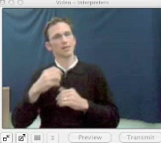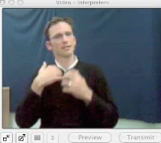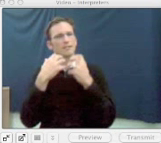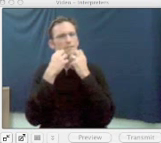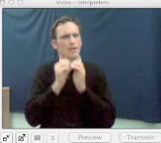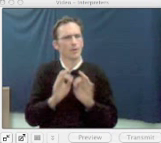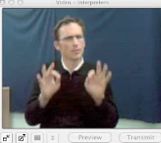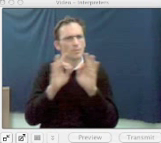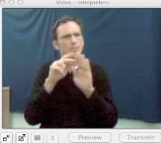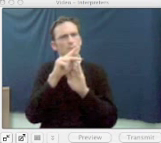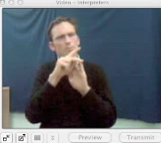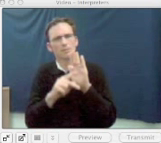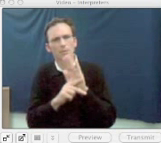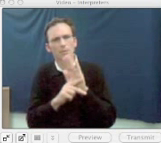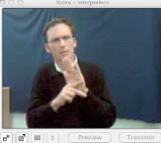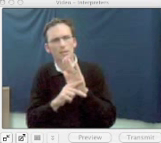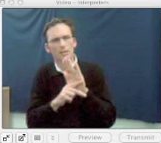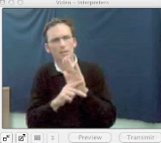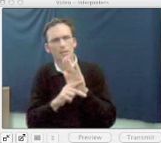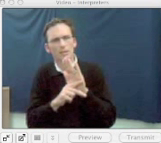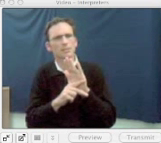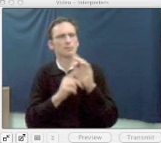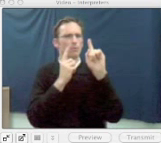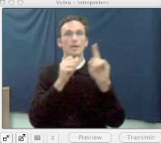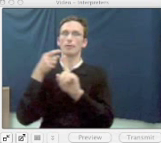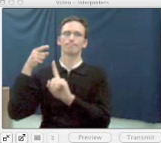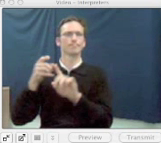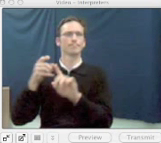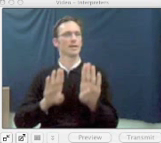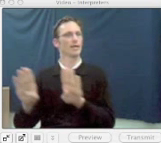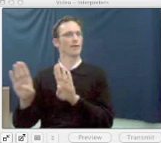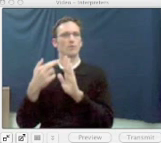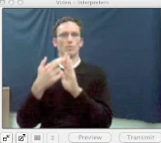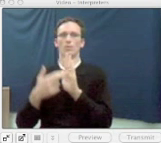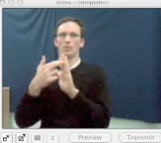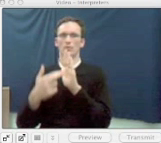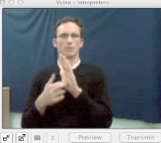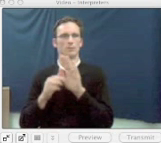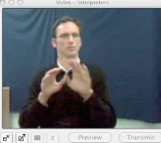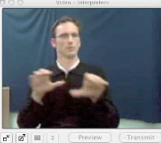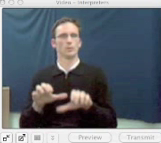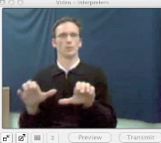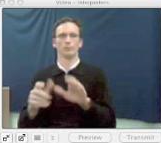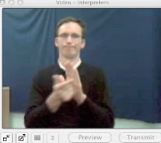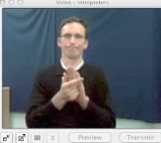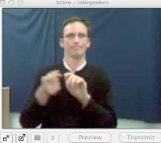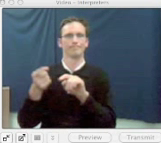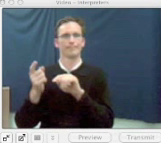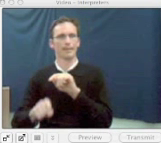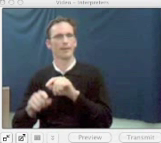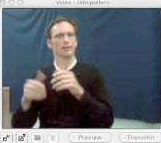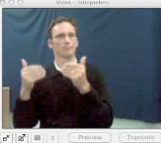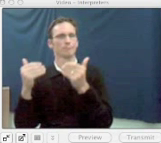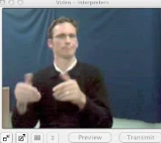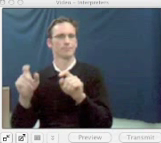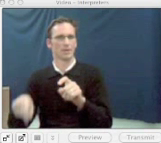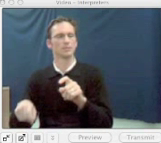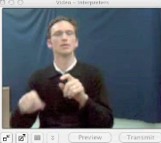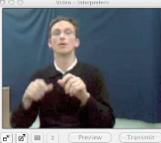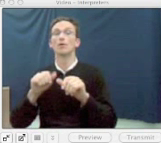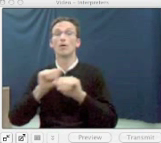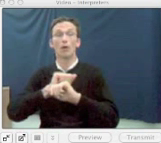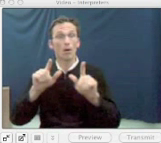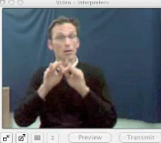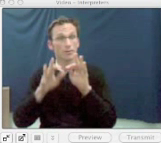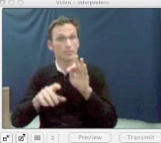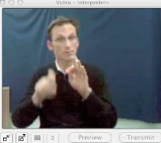in behaviors. We'll spend more time talking about that. We can't say that all interpreters need to behave the same way. You can't do that because the